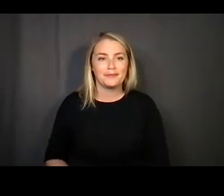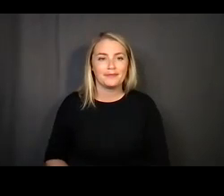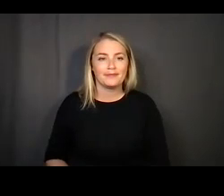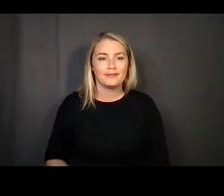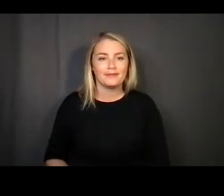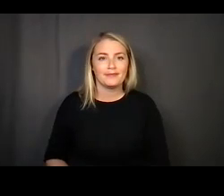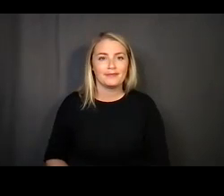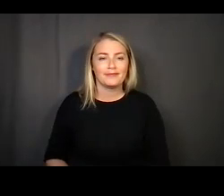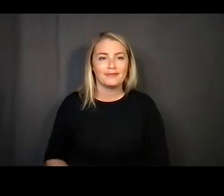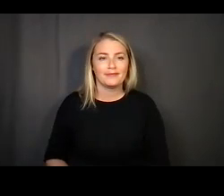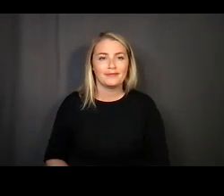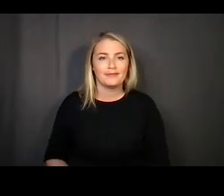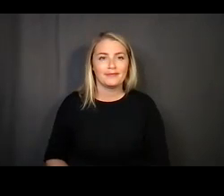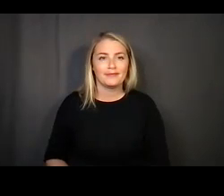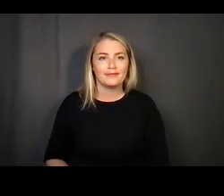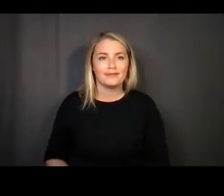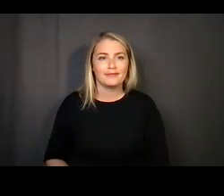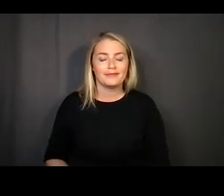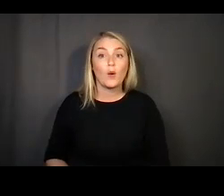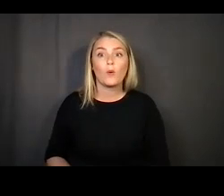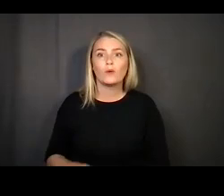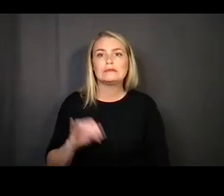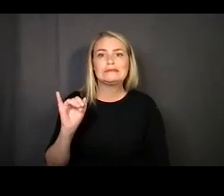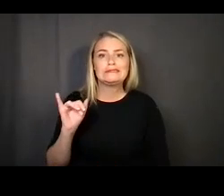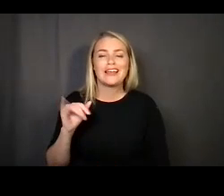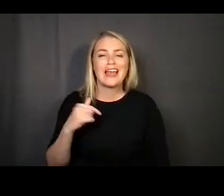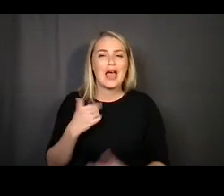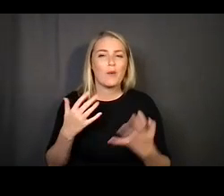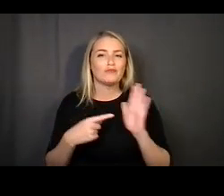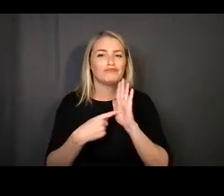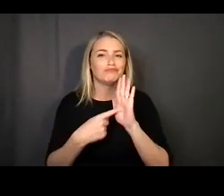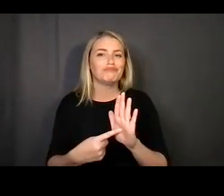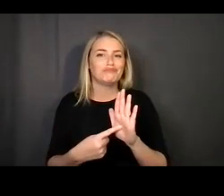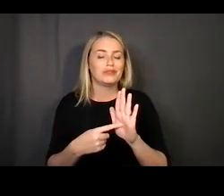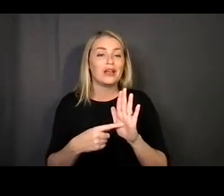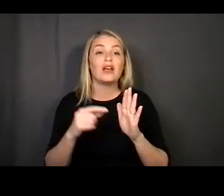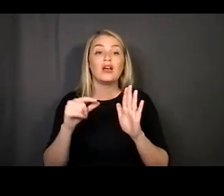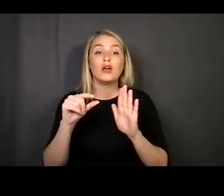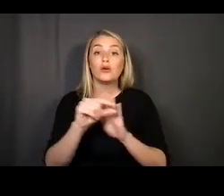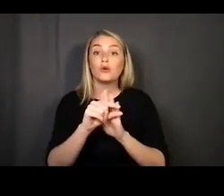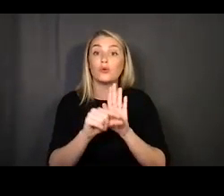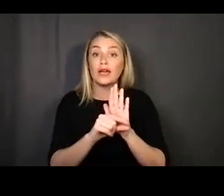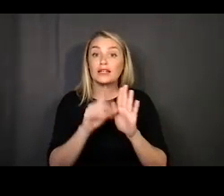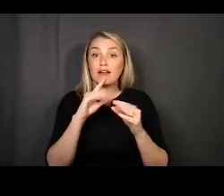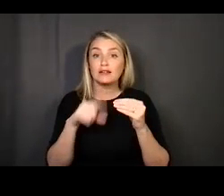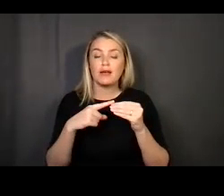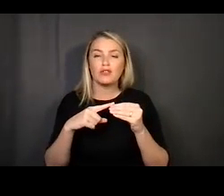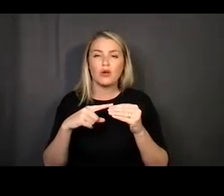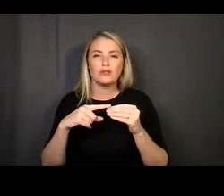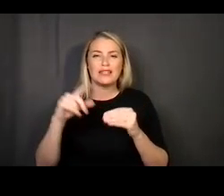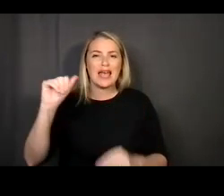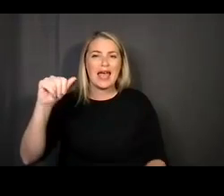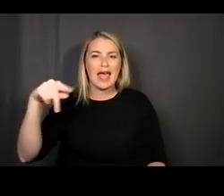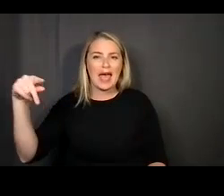estamos proporcionando. Oh, I did want to point out that grades, when I talked about those external apps,